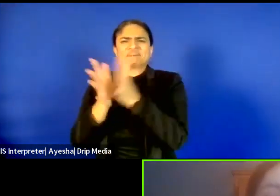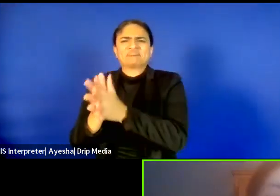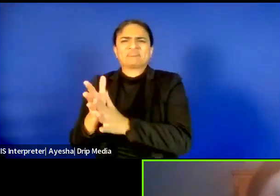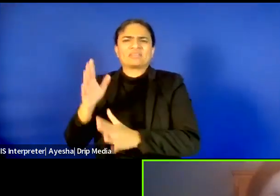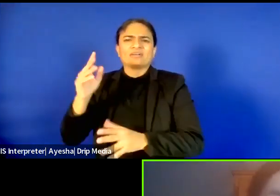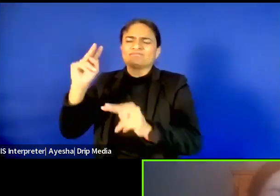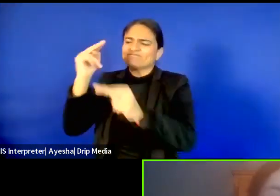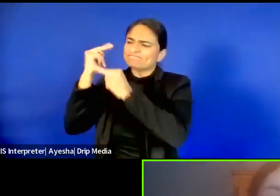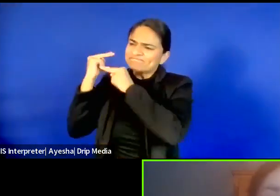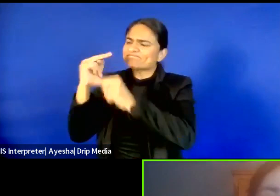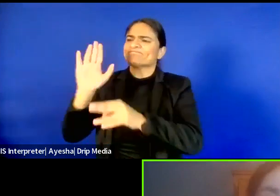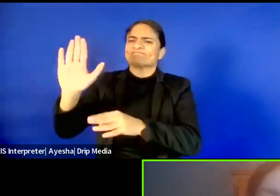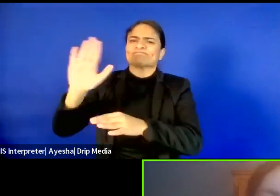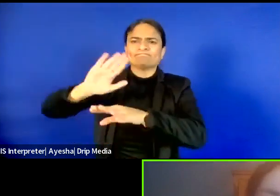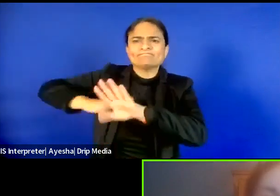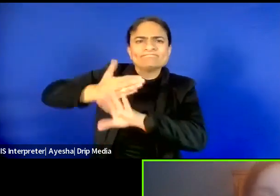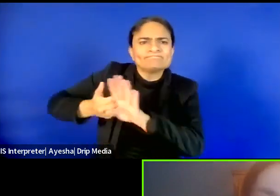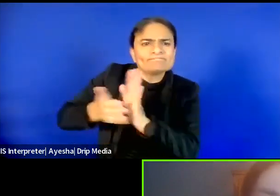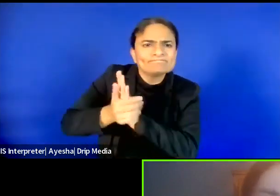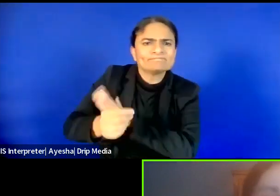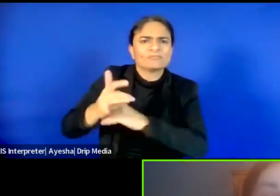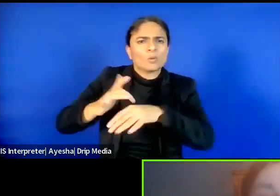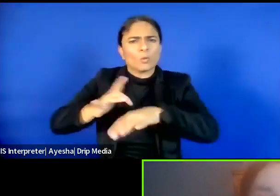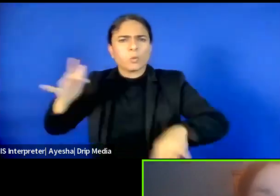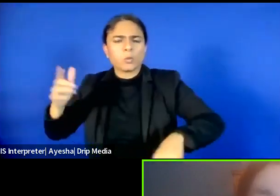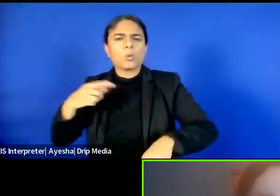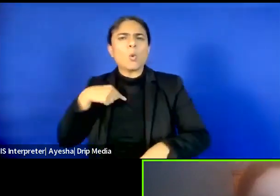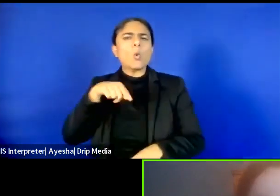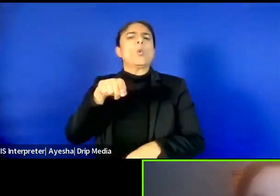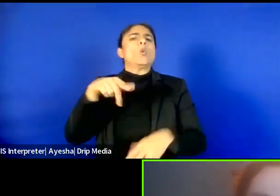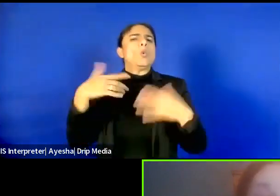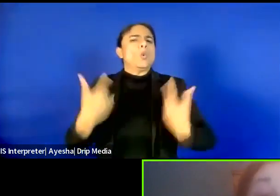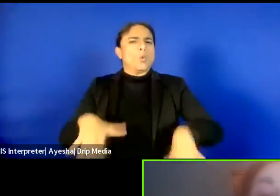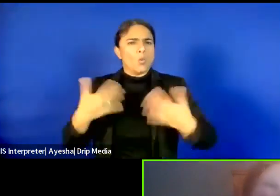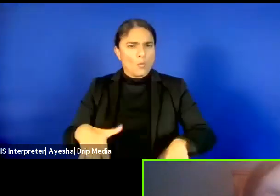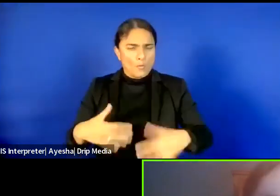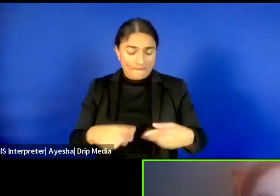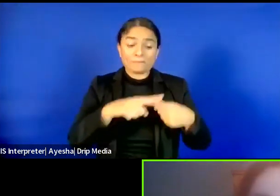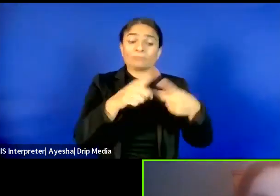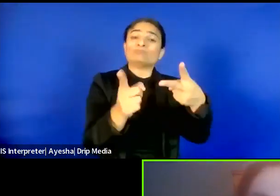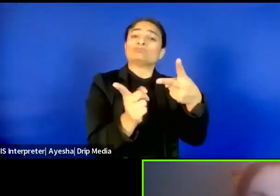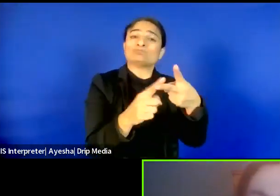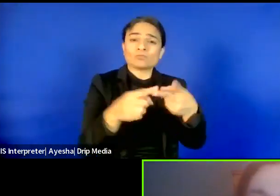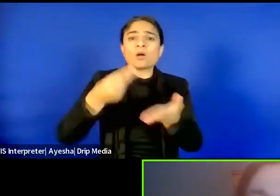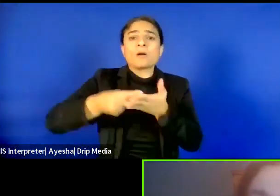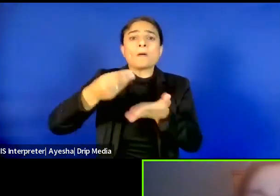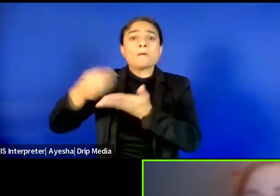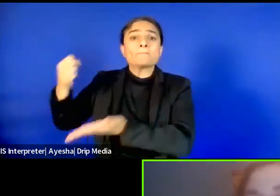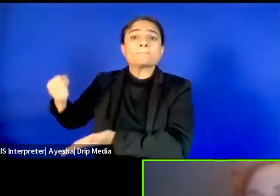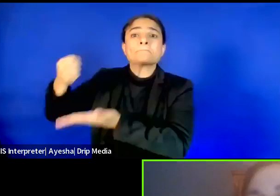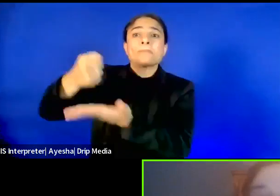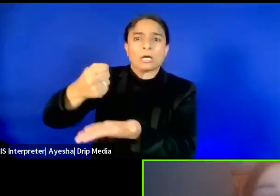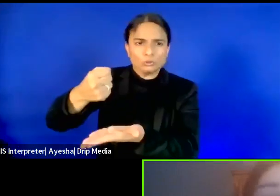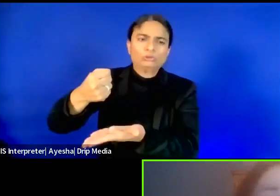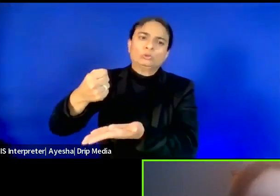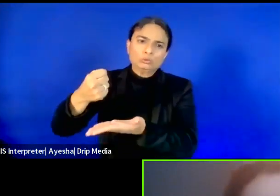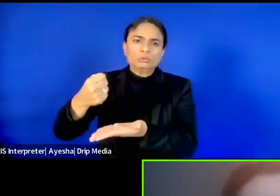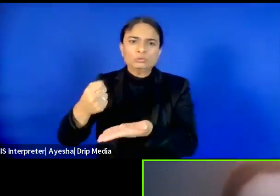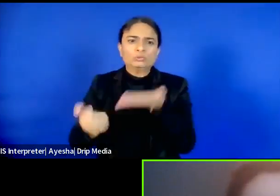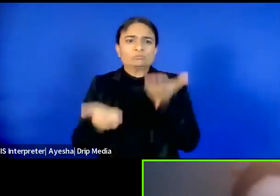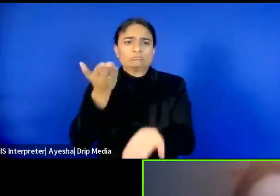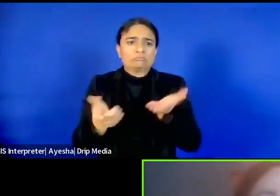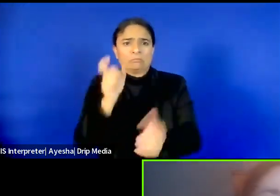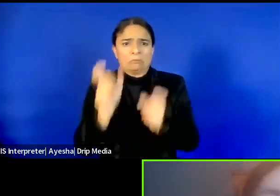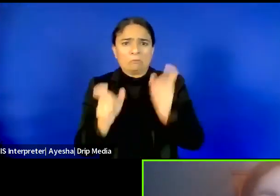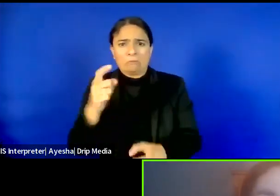it's sometimes a misconception that accessibility is more expensive and that it will